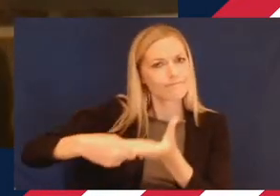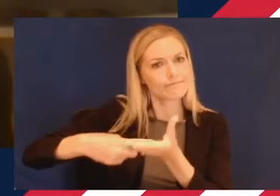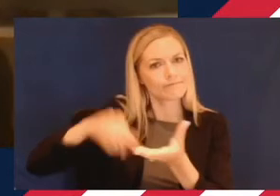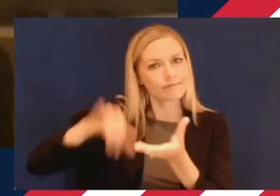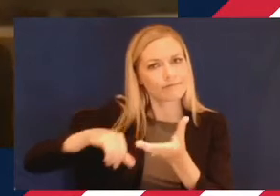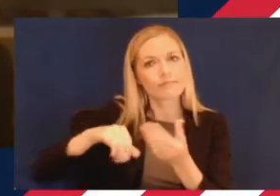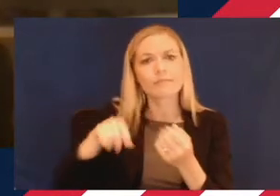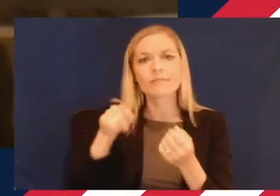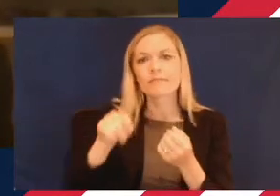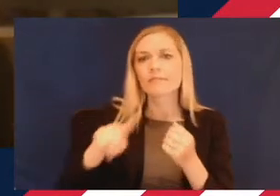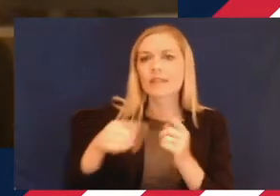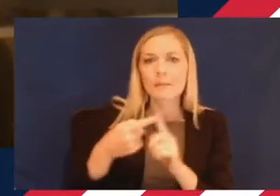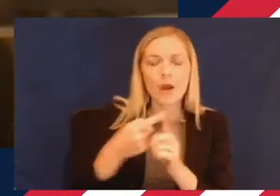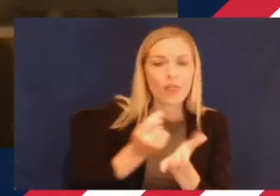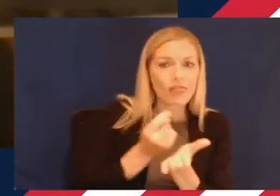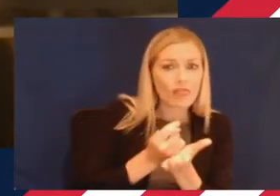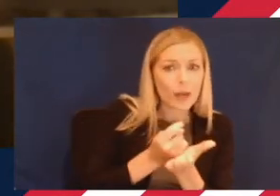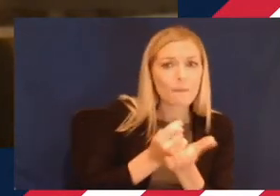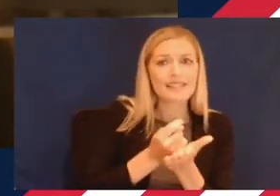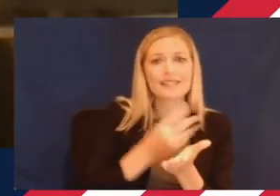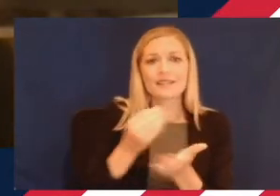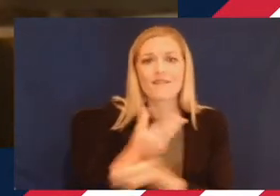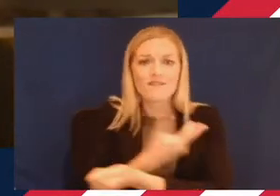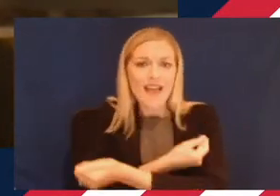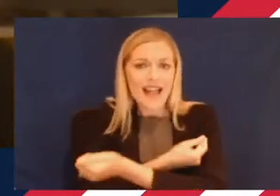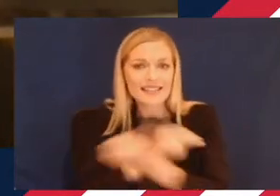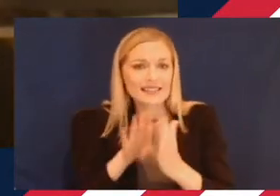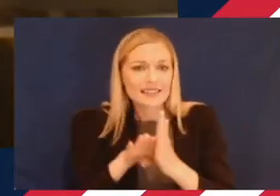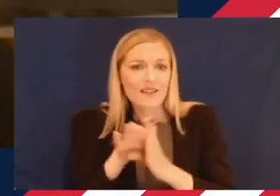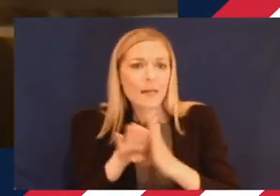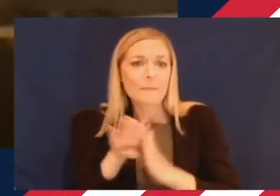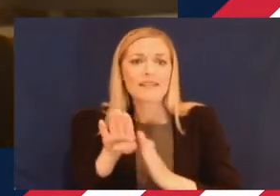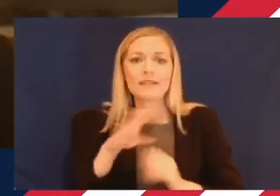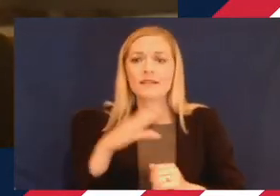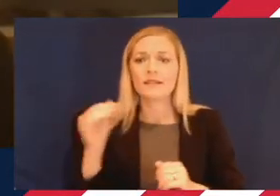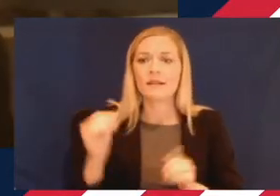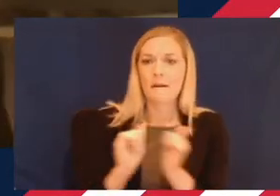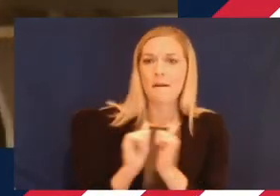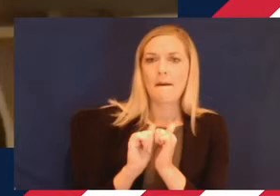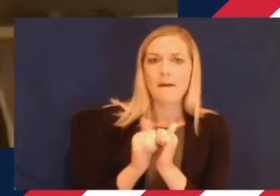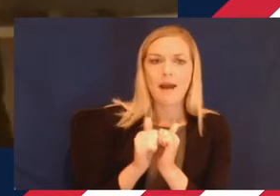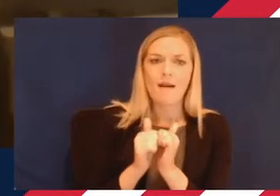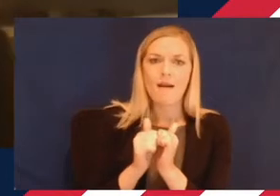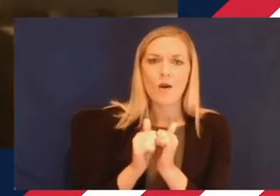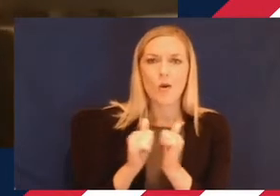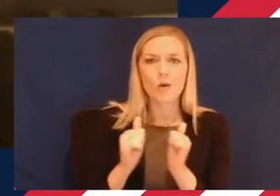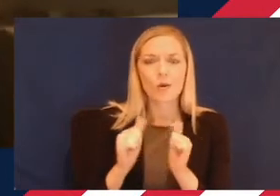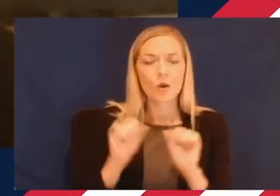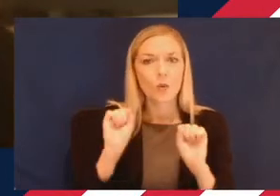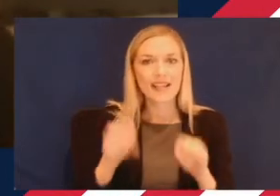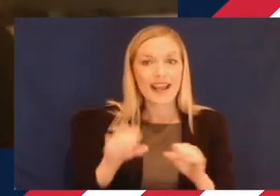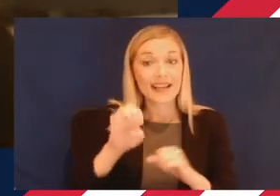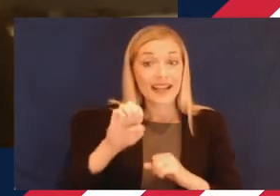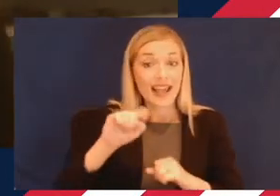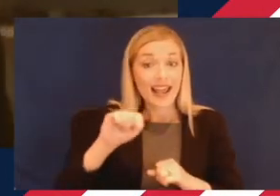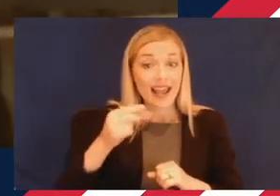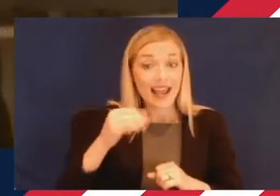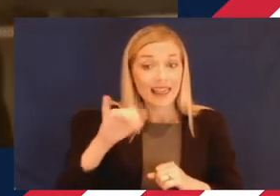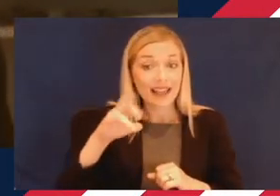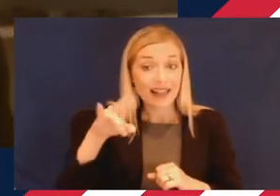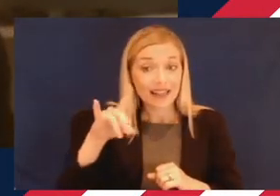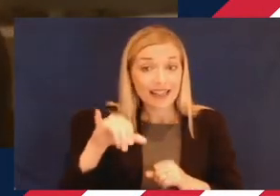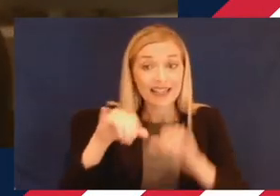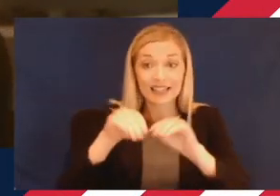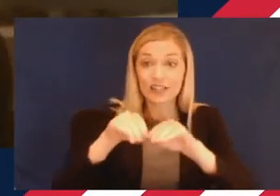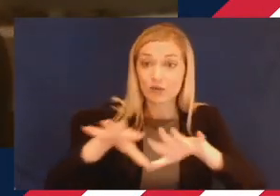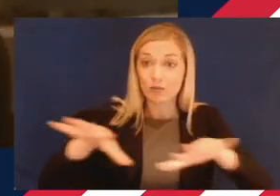therapeutics and vaccine development, and how we will ethically distribute a vaccine once we have it. But I